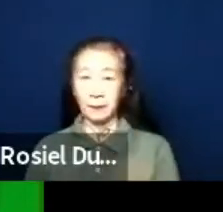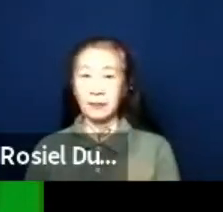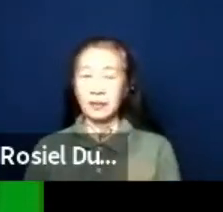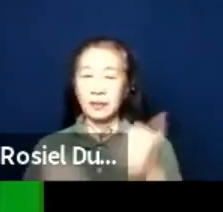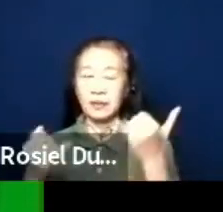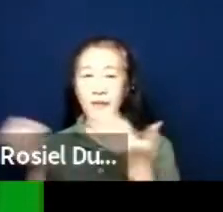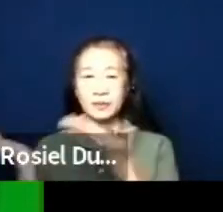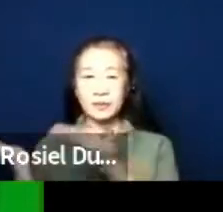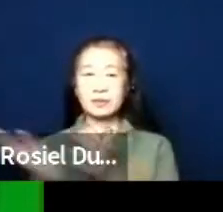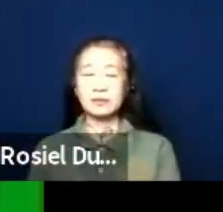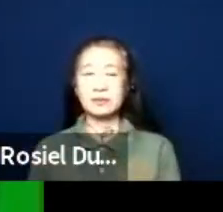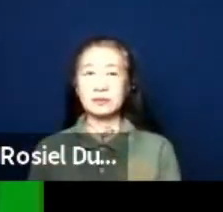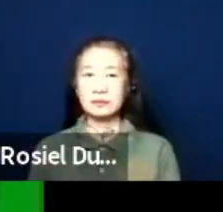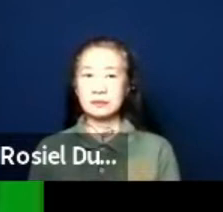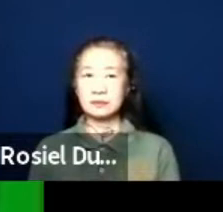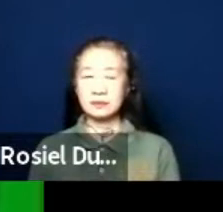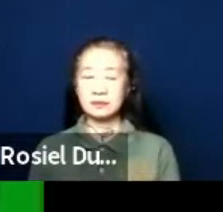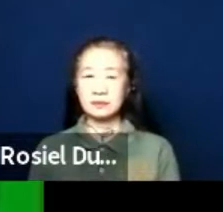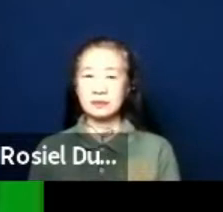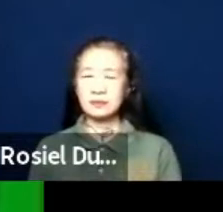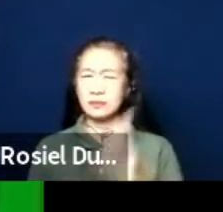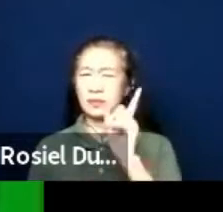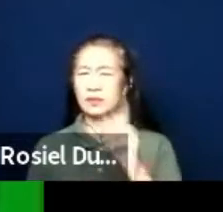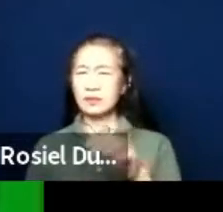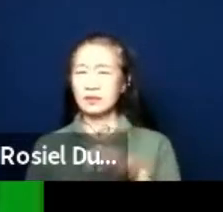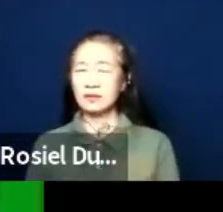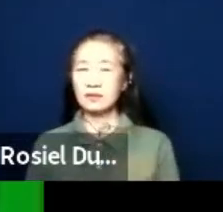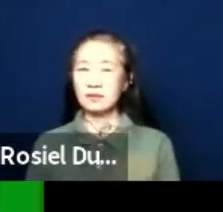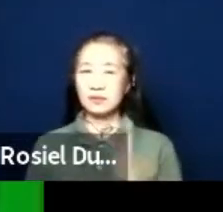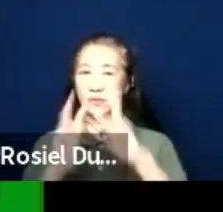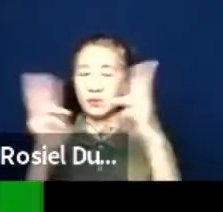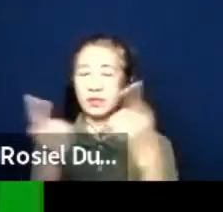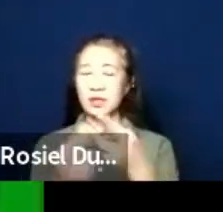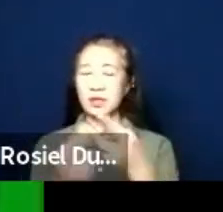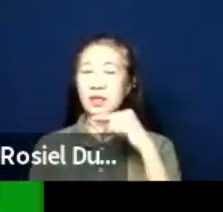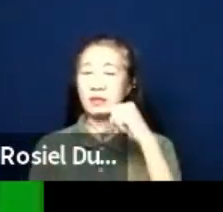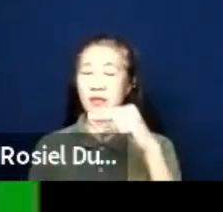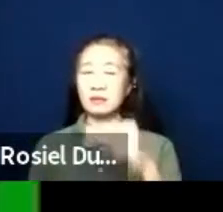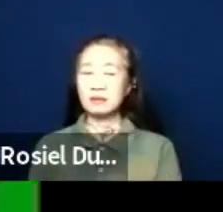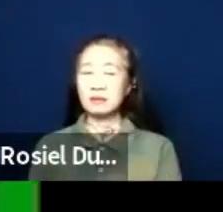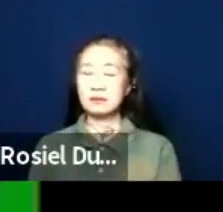this what do you call this? This webinar is not the